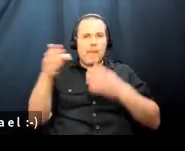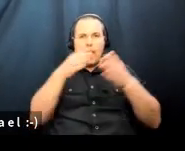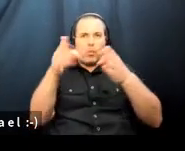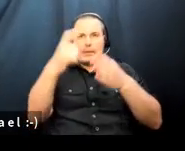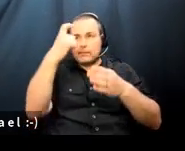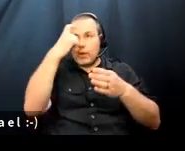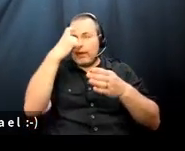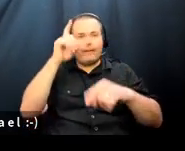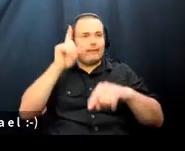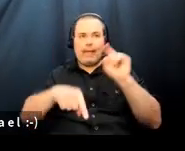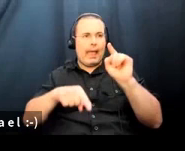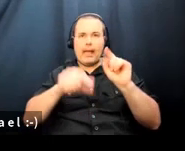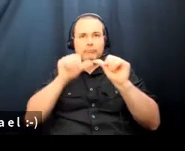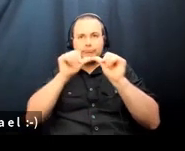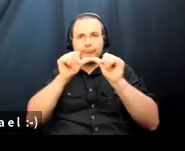attention.